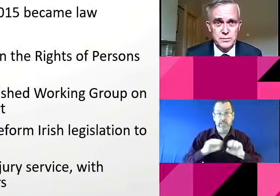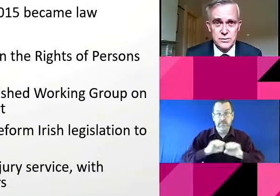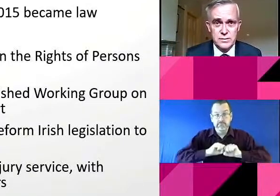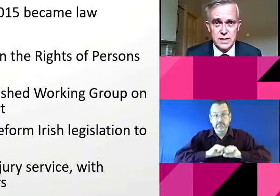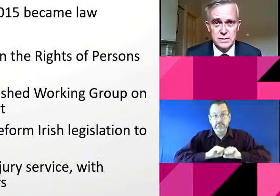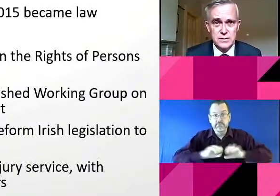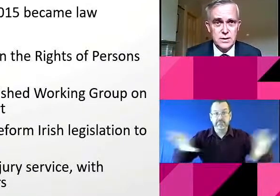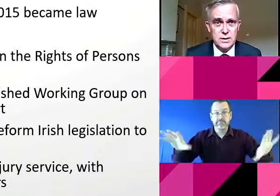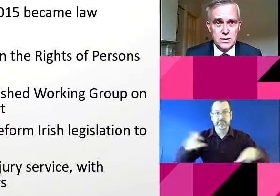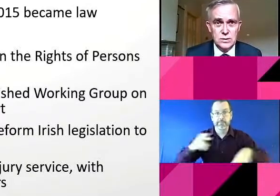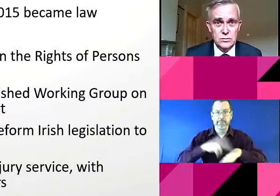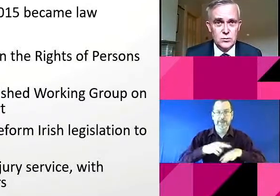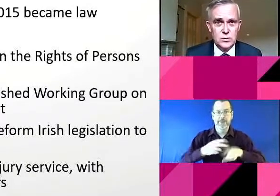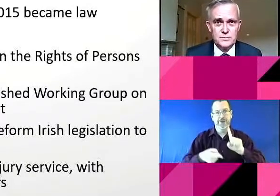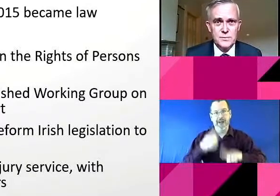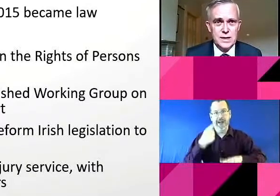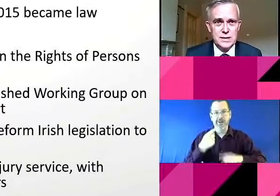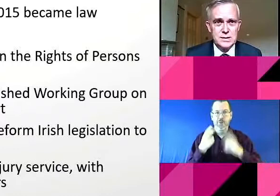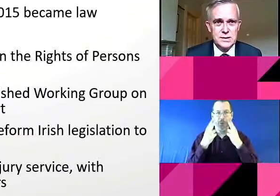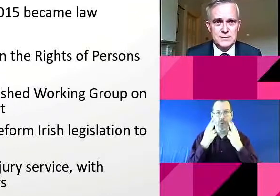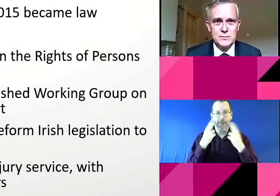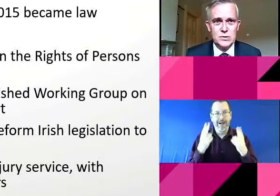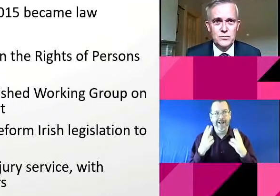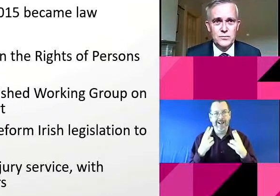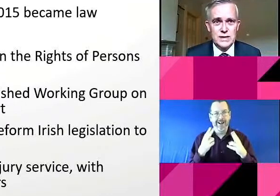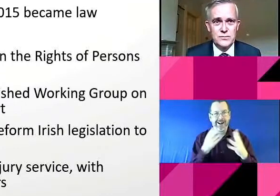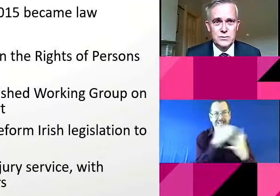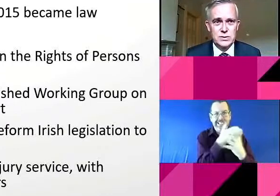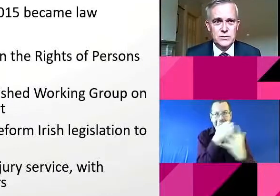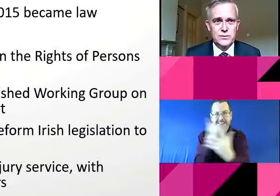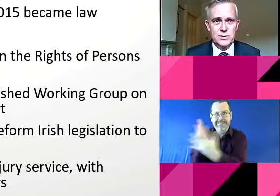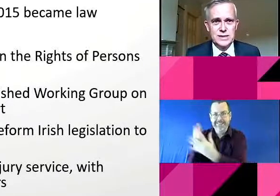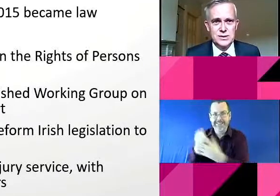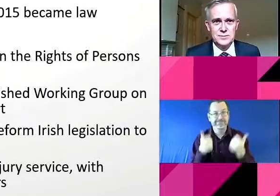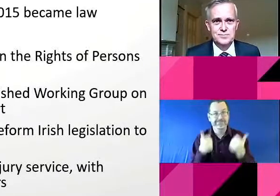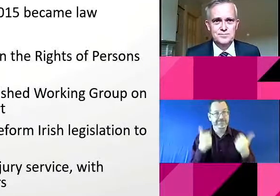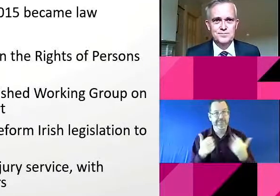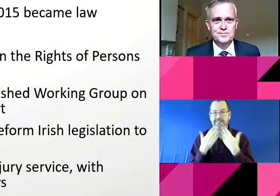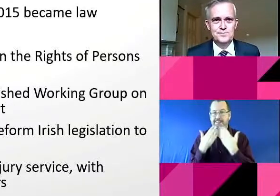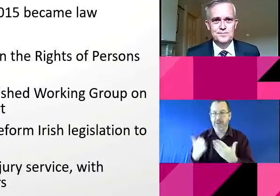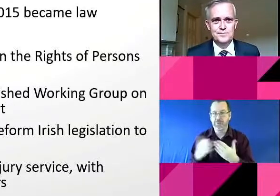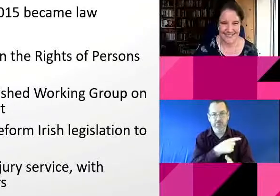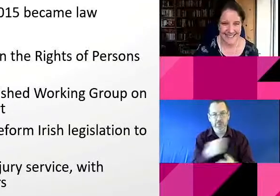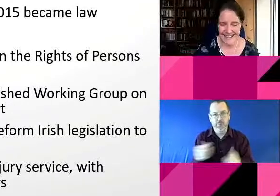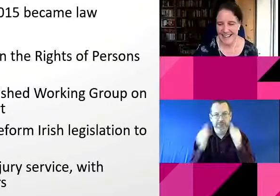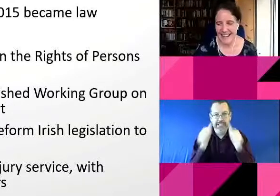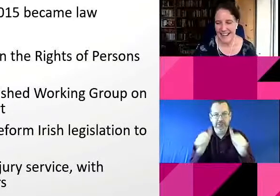probably better than usual today. So thanks very much for your attention.